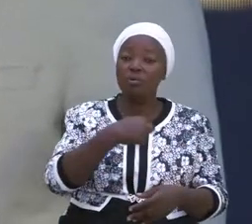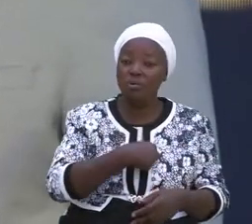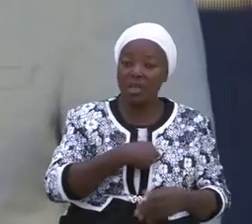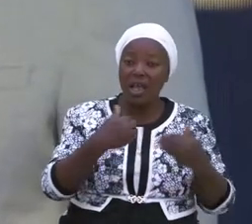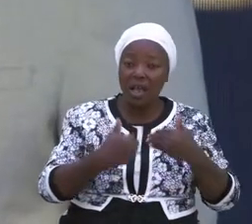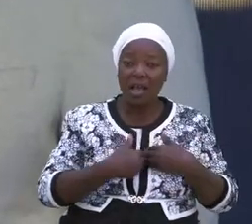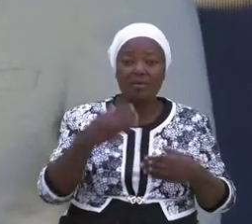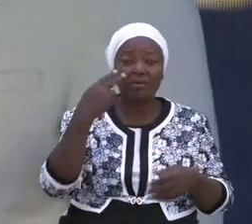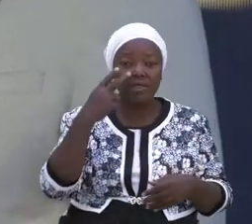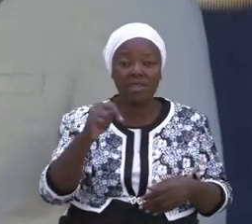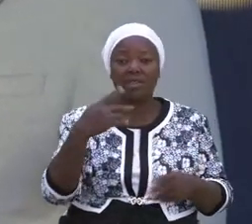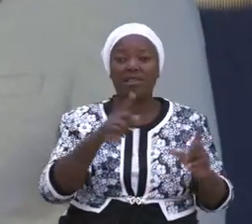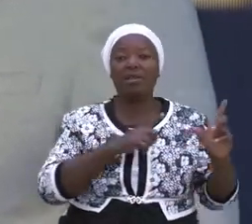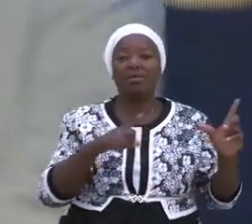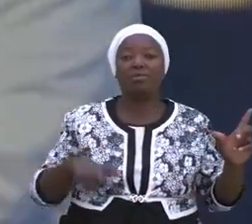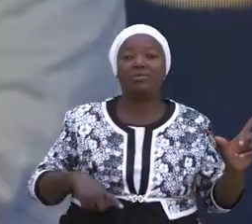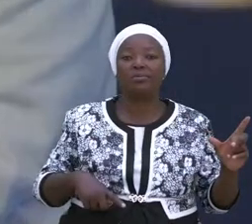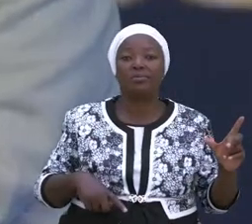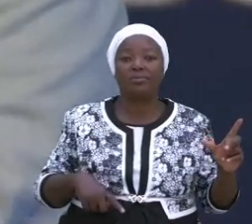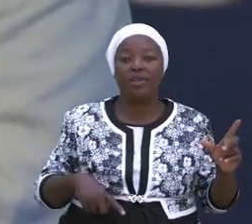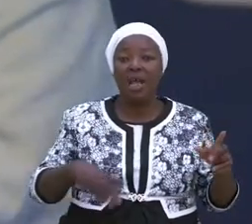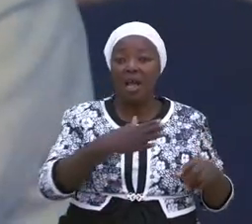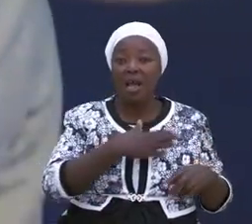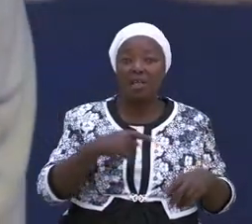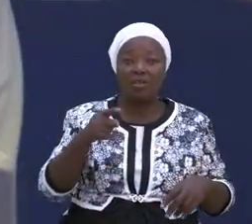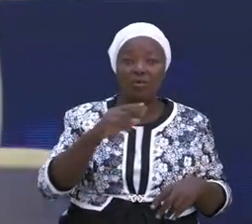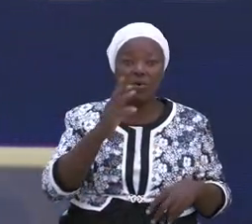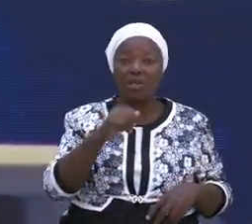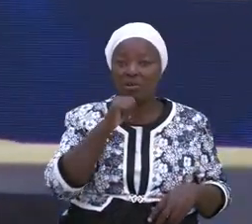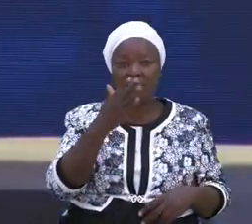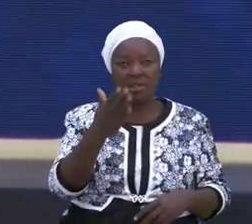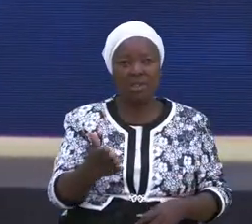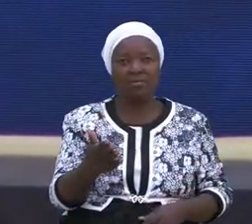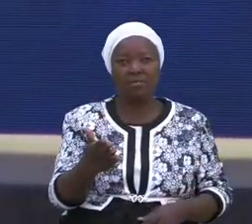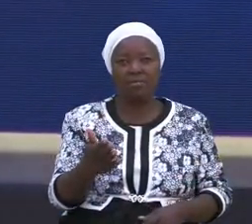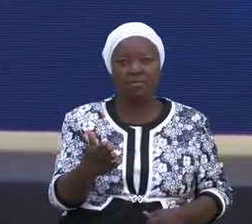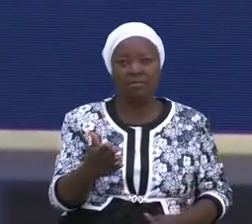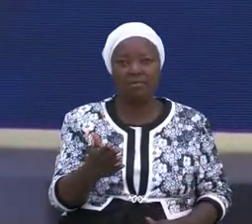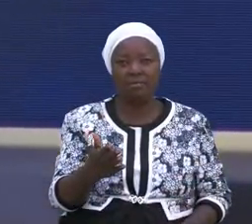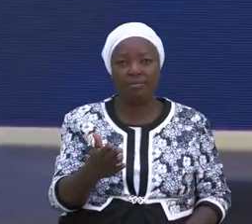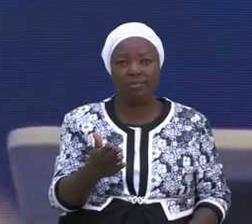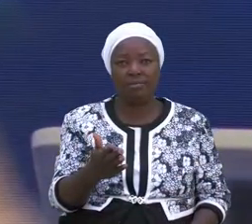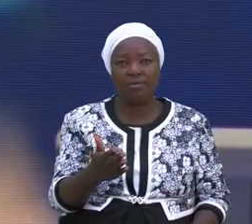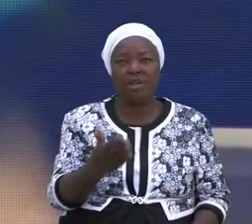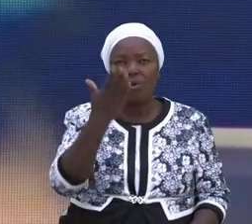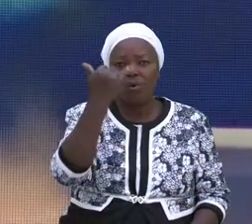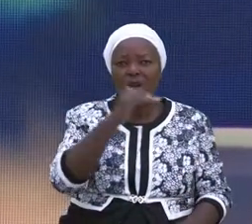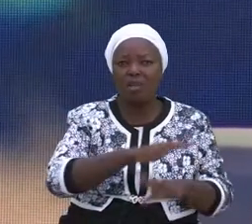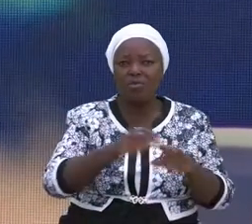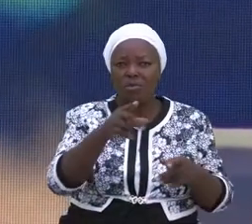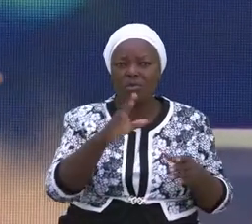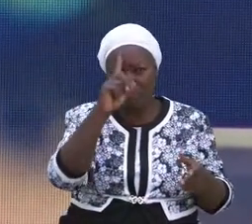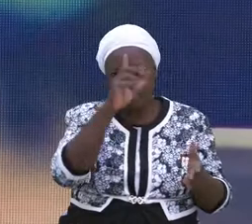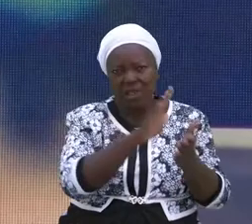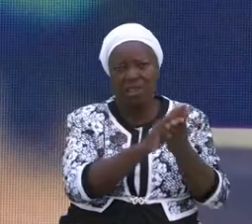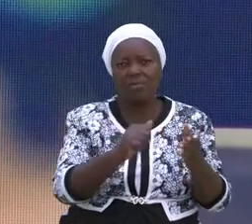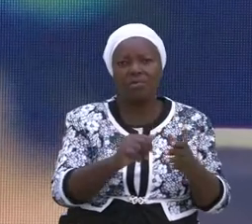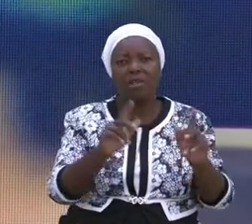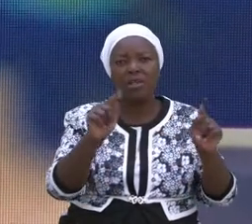seen the Lord, and you were not there. Why don't you believe? Thomas